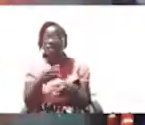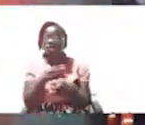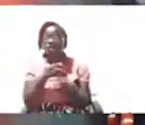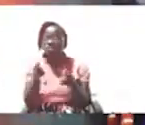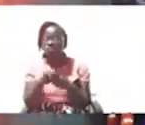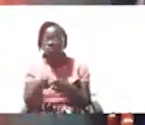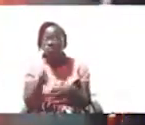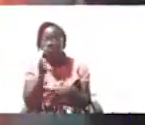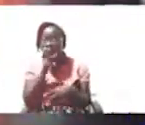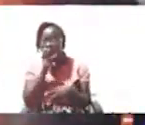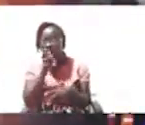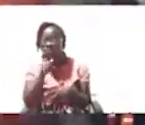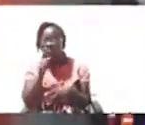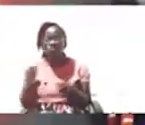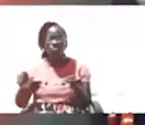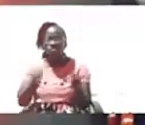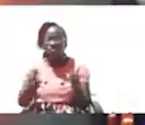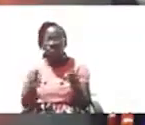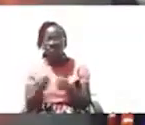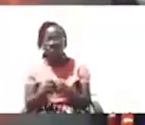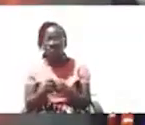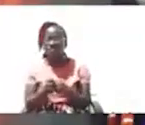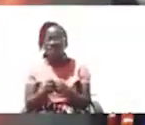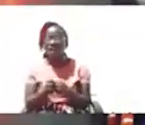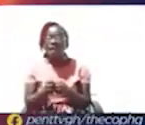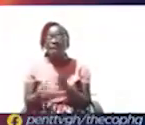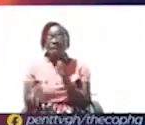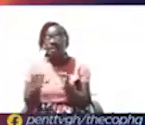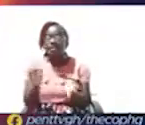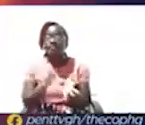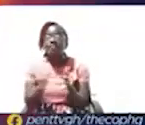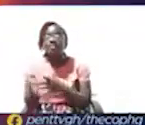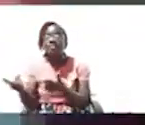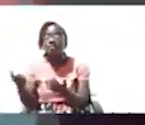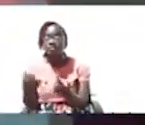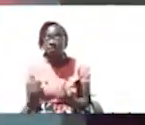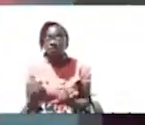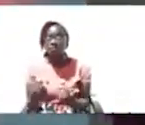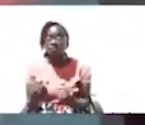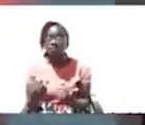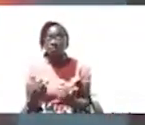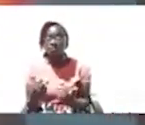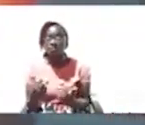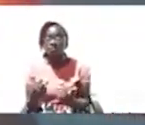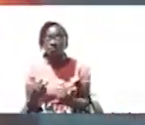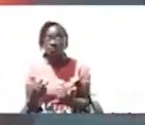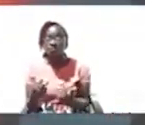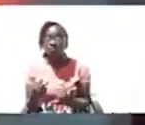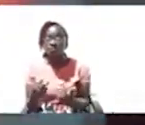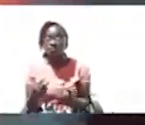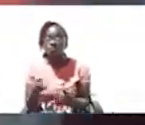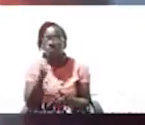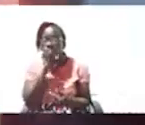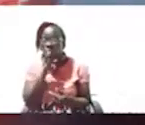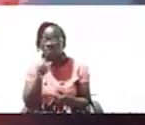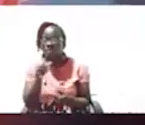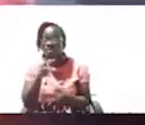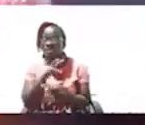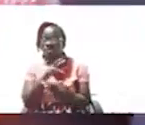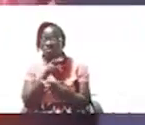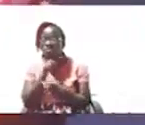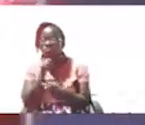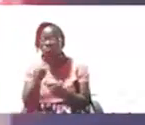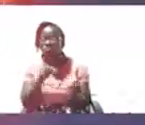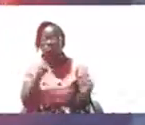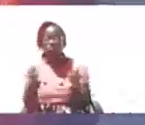There was no stirring of the water. Say, Jesus Christ, when Jesus Christ comes, there will not be a